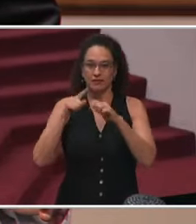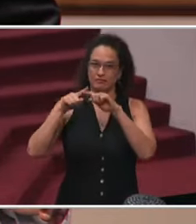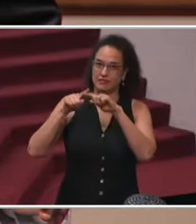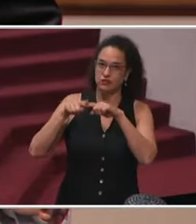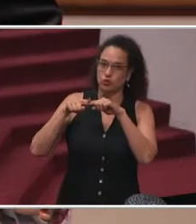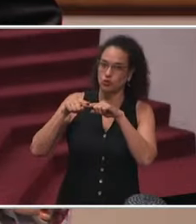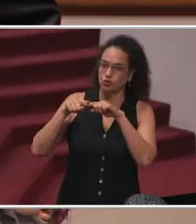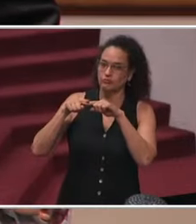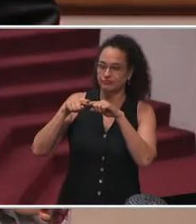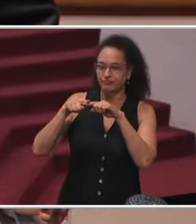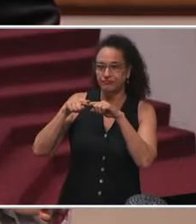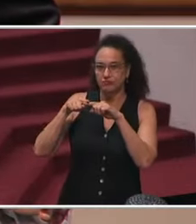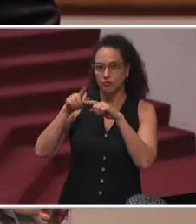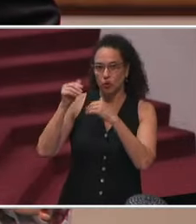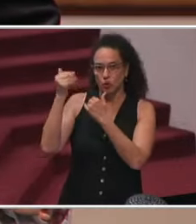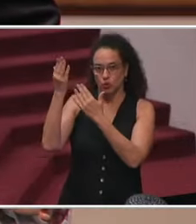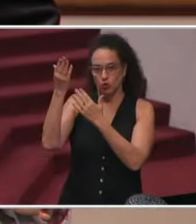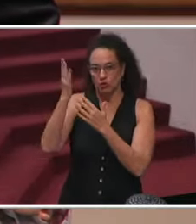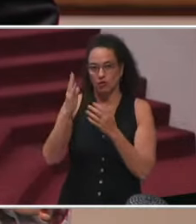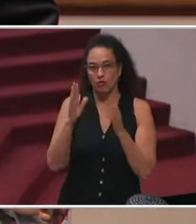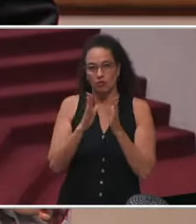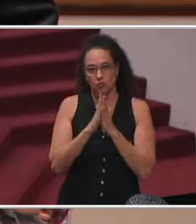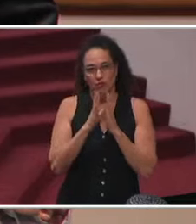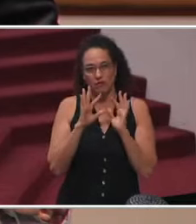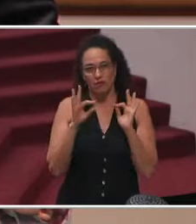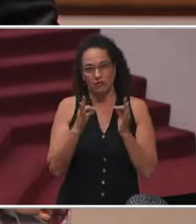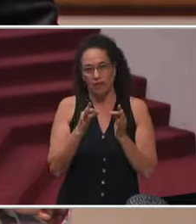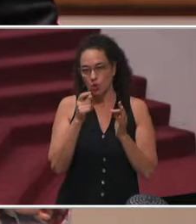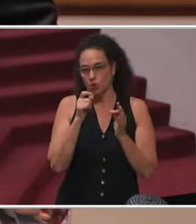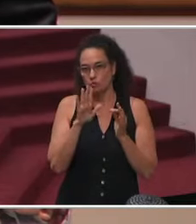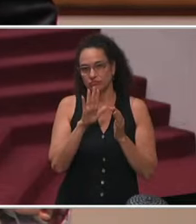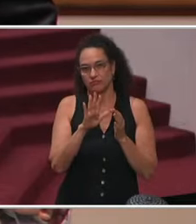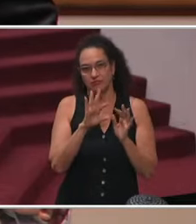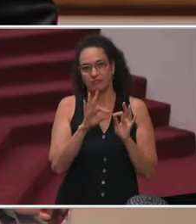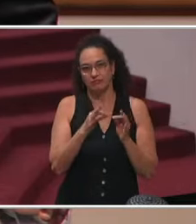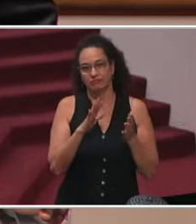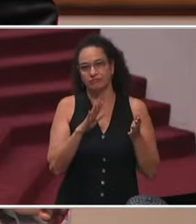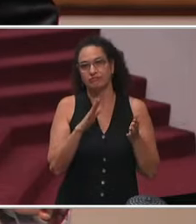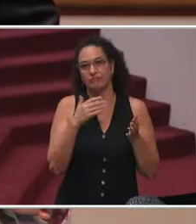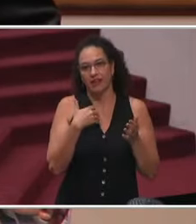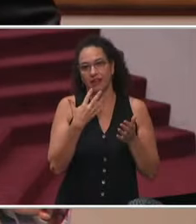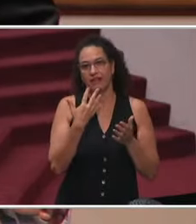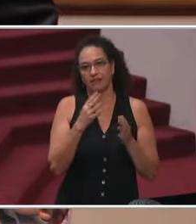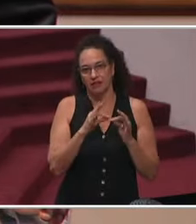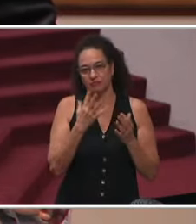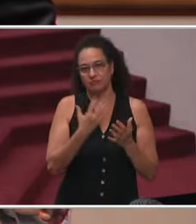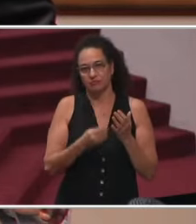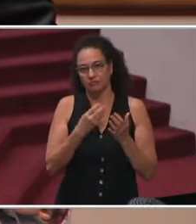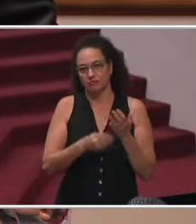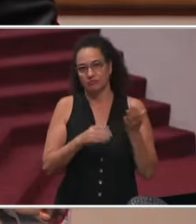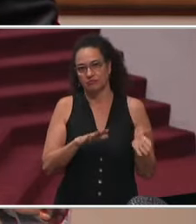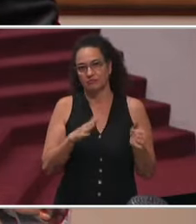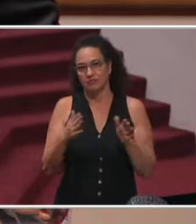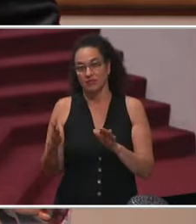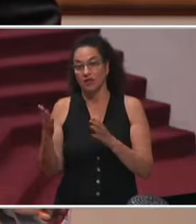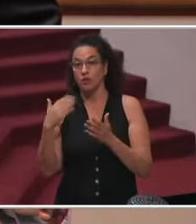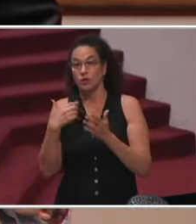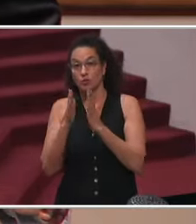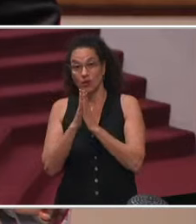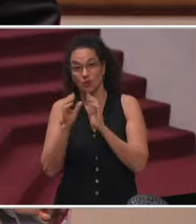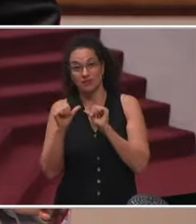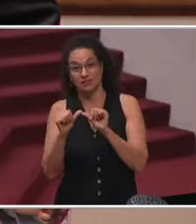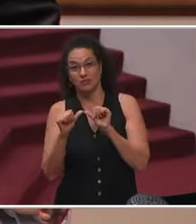We pray for the families who lost loved ones, that you may continue to bring healing to their souls, and that you